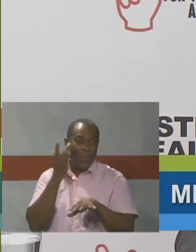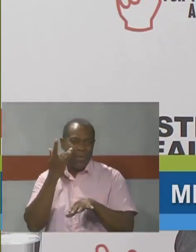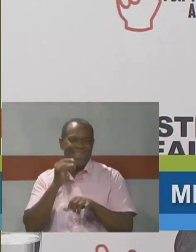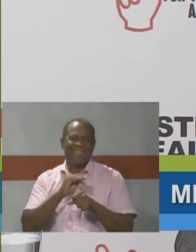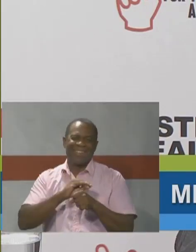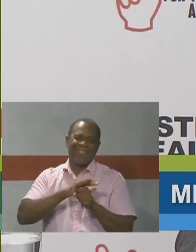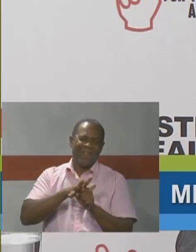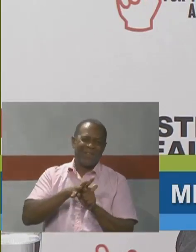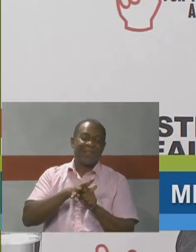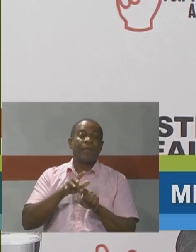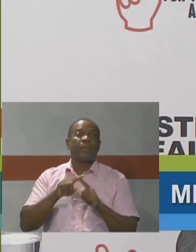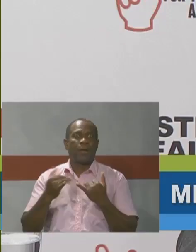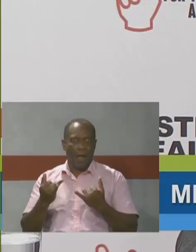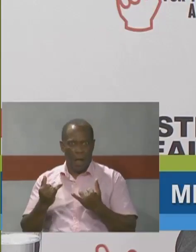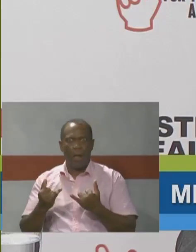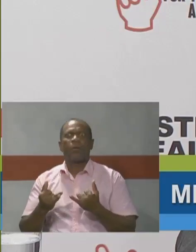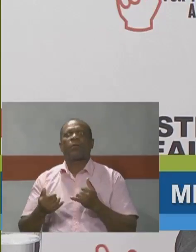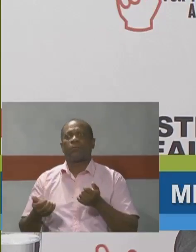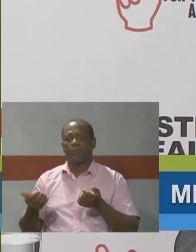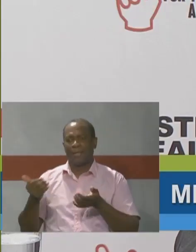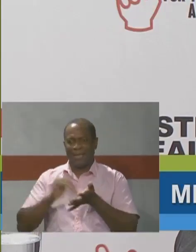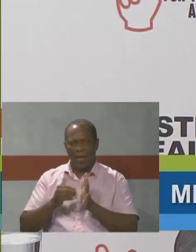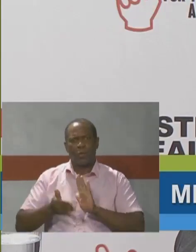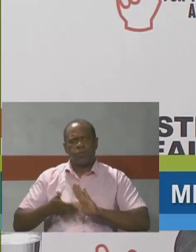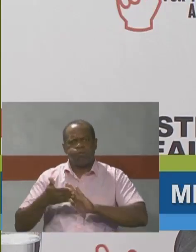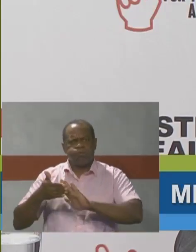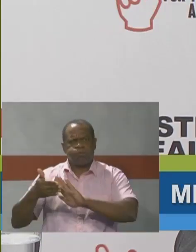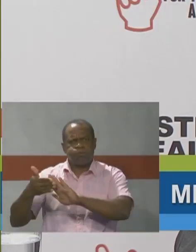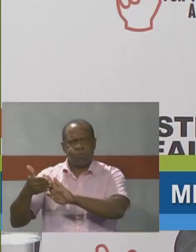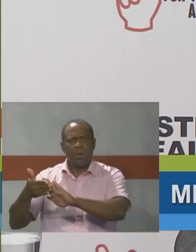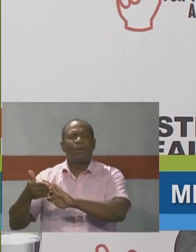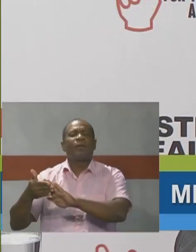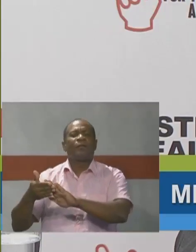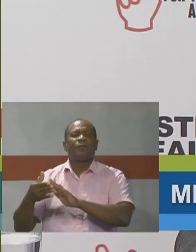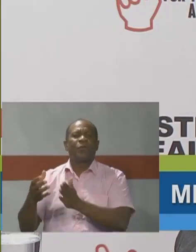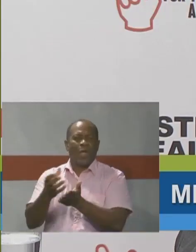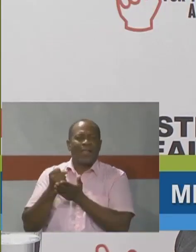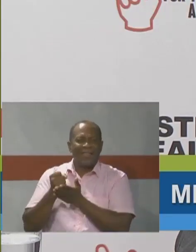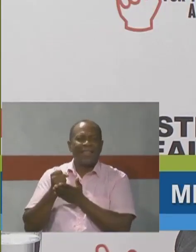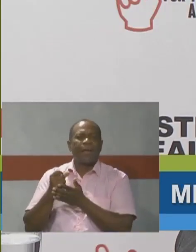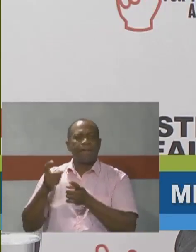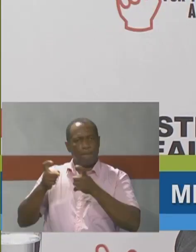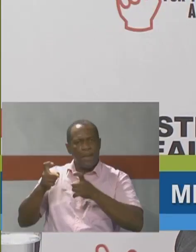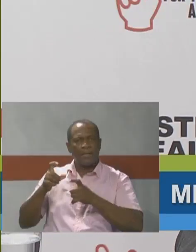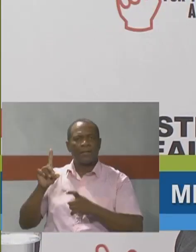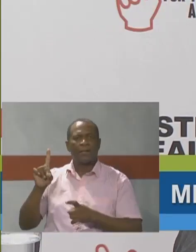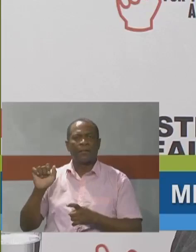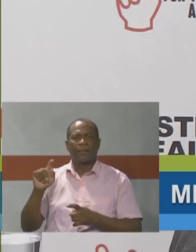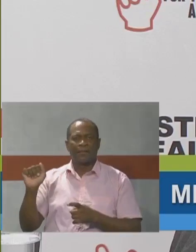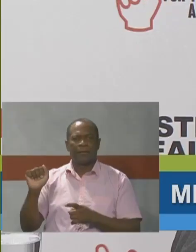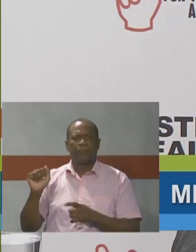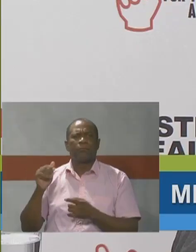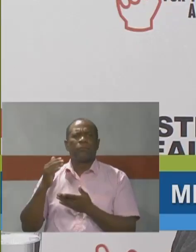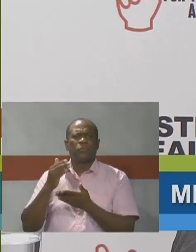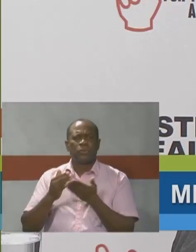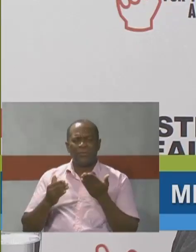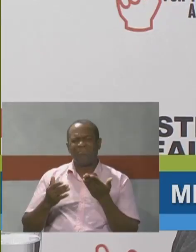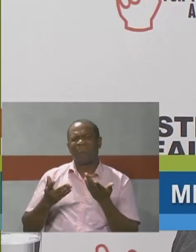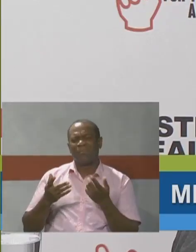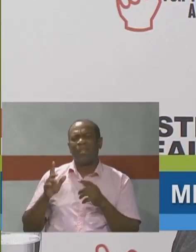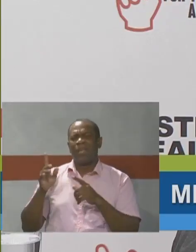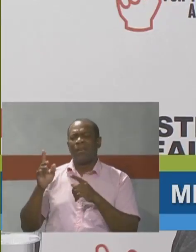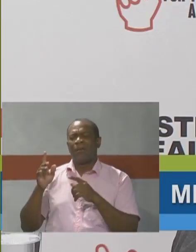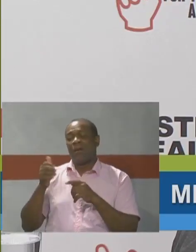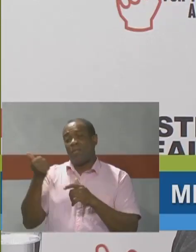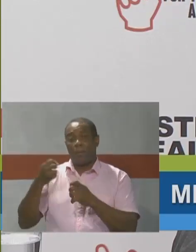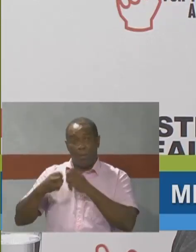are accelerating that now. Some of the recommendations have to do with operational issues at the